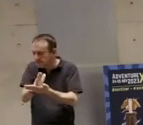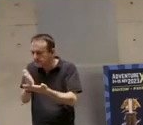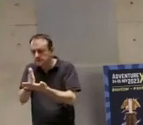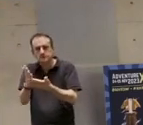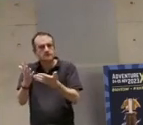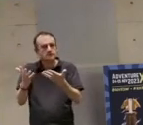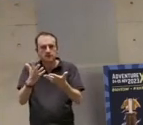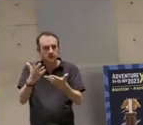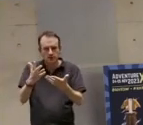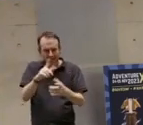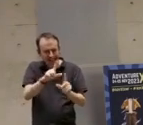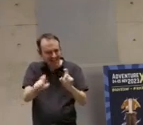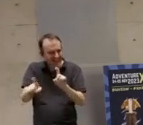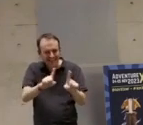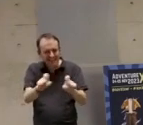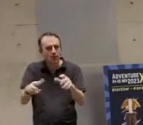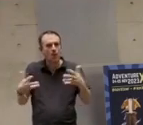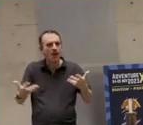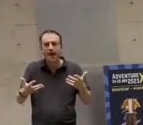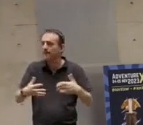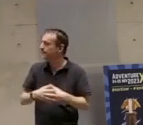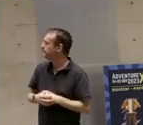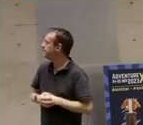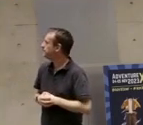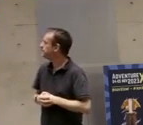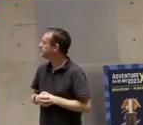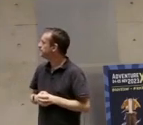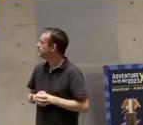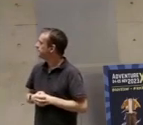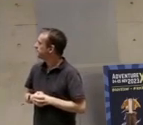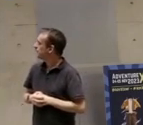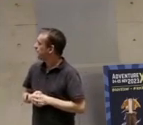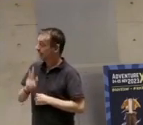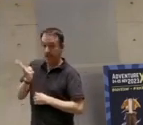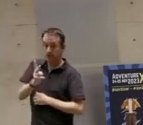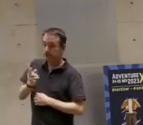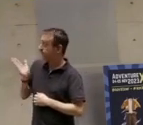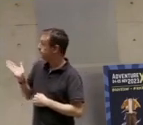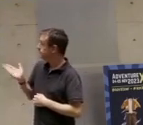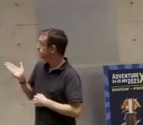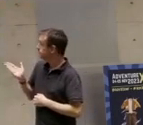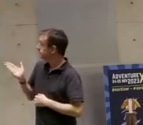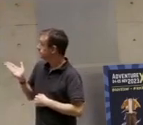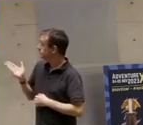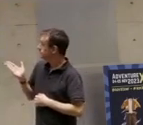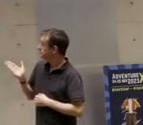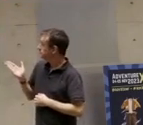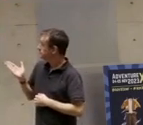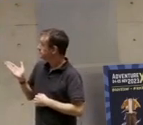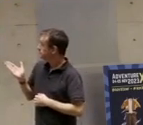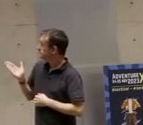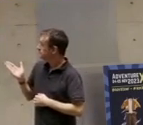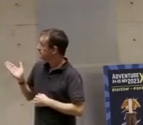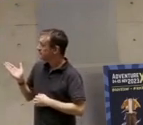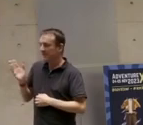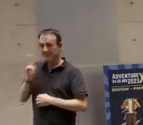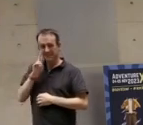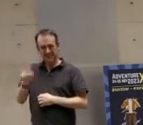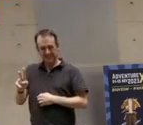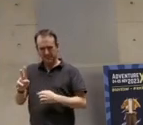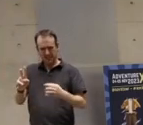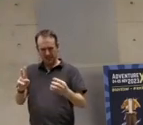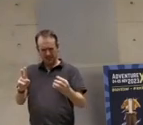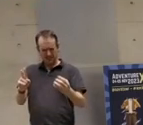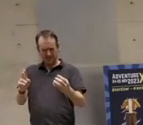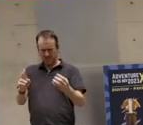what you're clicking on. And we'll go. There'll be another one here. There you go. Can you see that actually it's really quite confusing